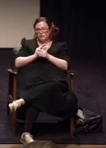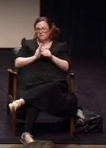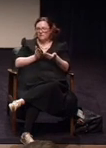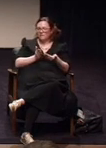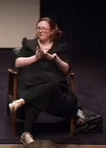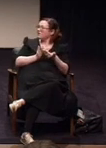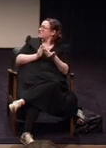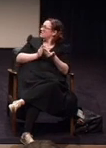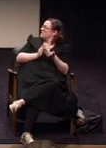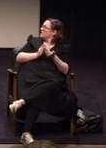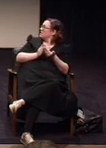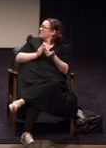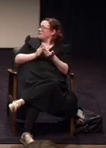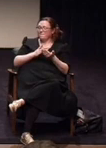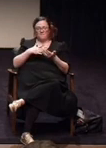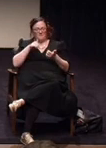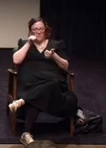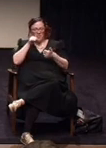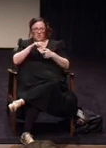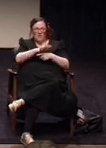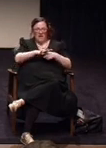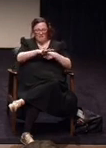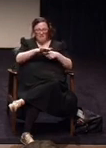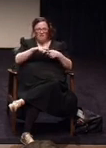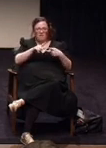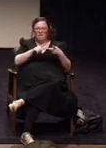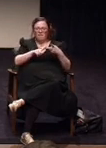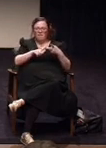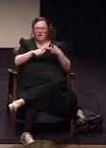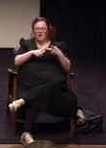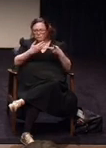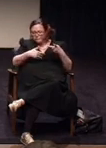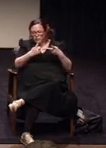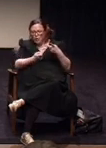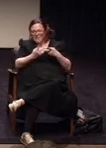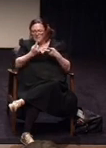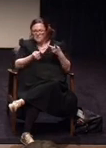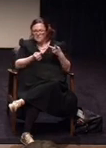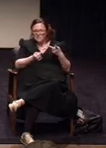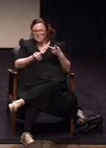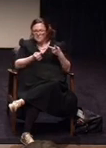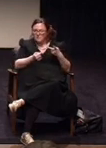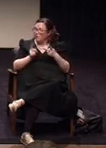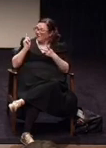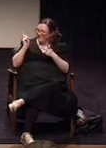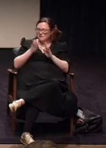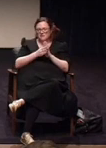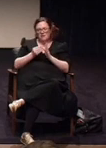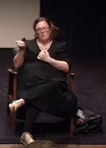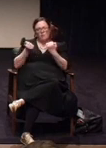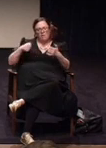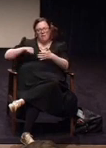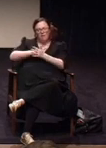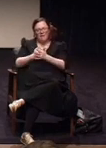need the municipality, and we need what has happened. And in this case, it's a road traffic accident with